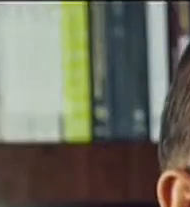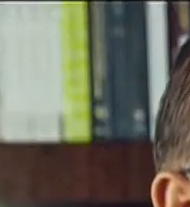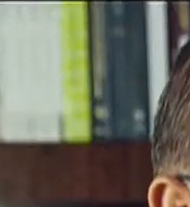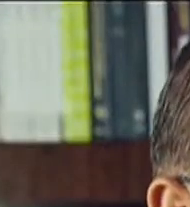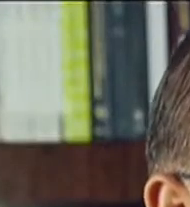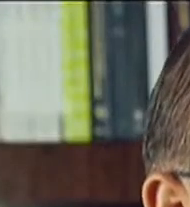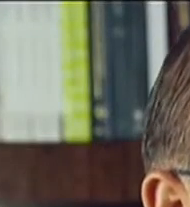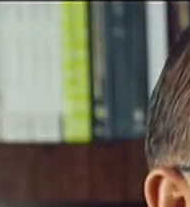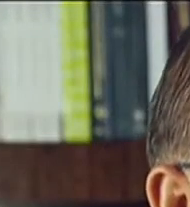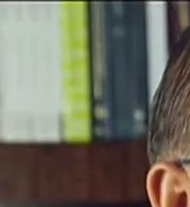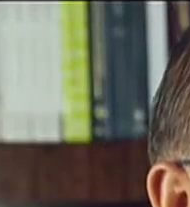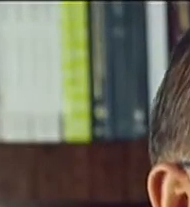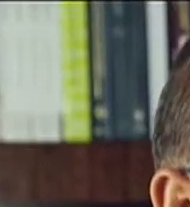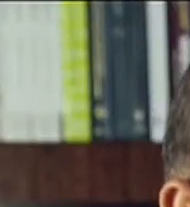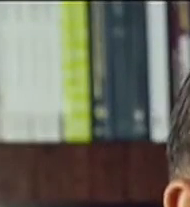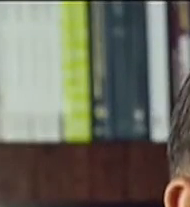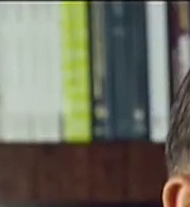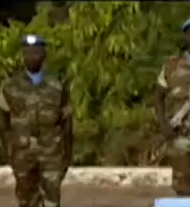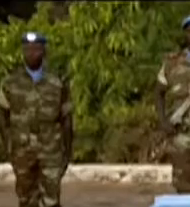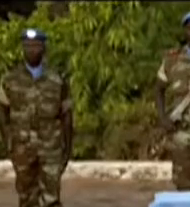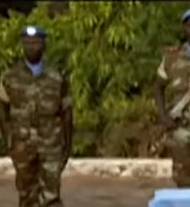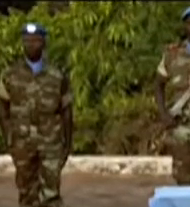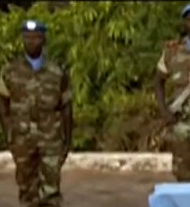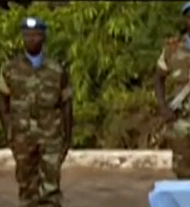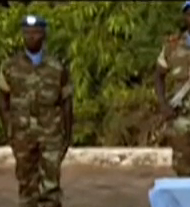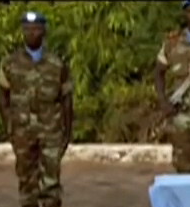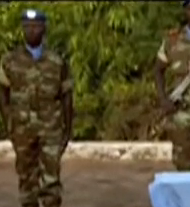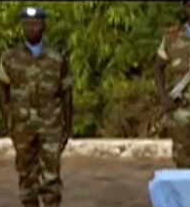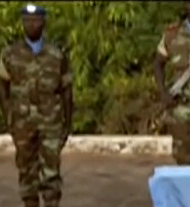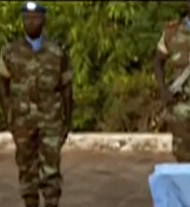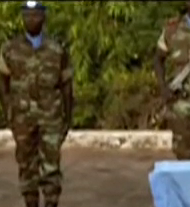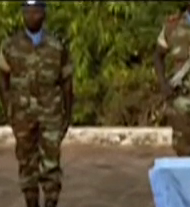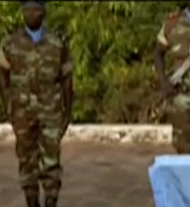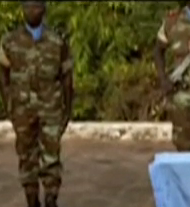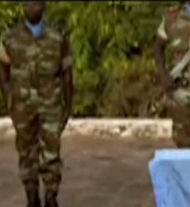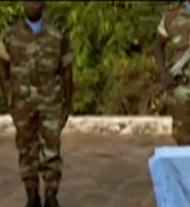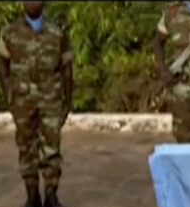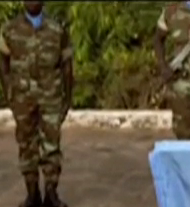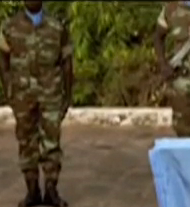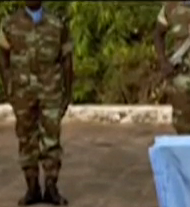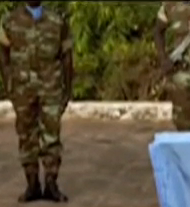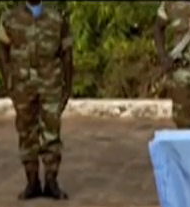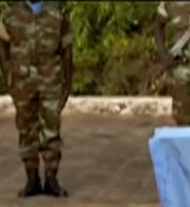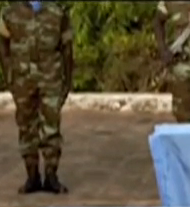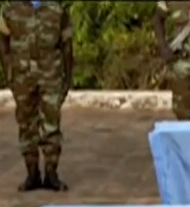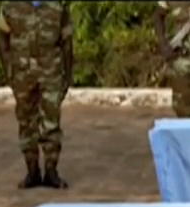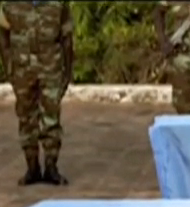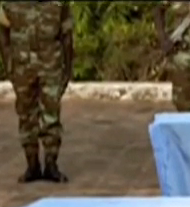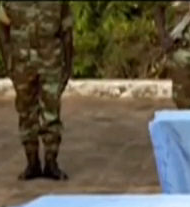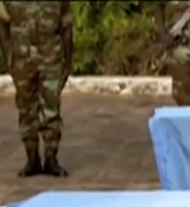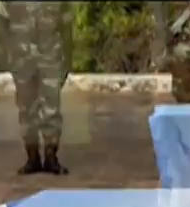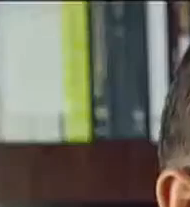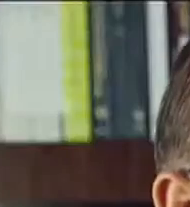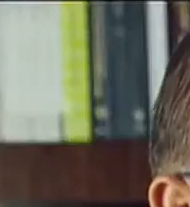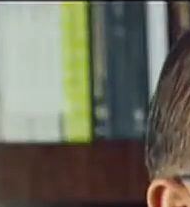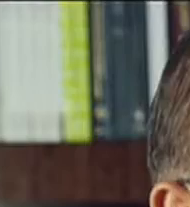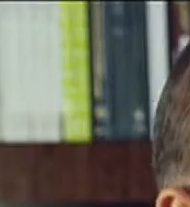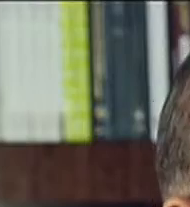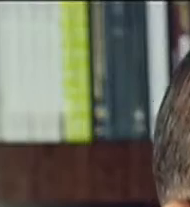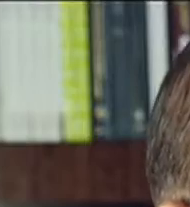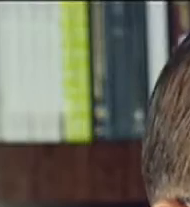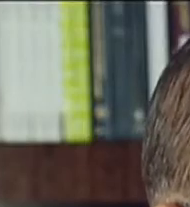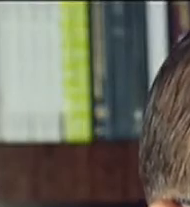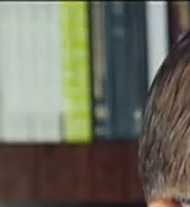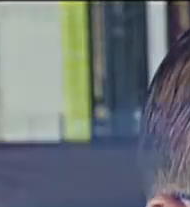I have also mourned too many courageous United Nations staff members who died serving